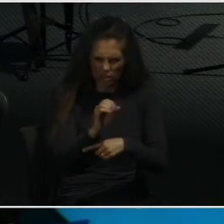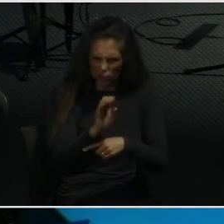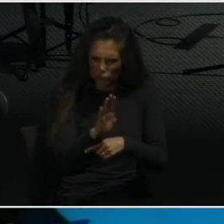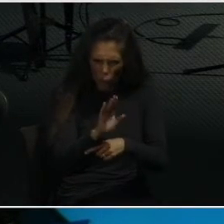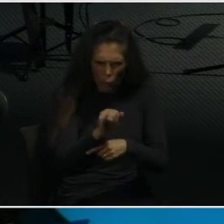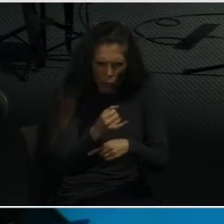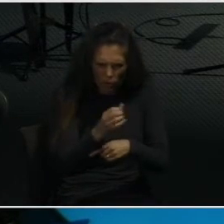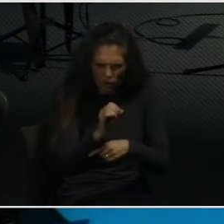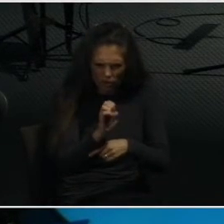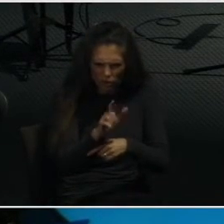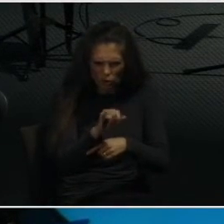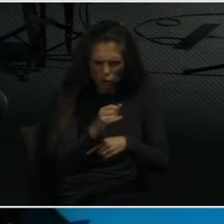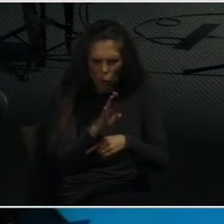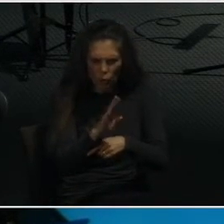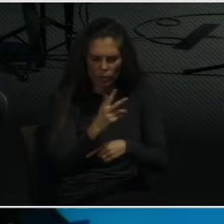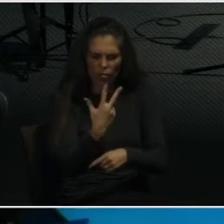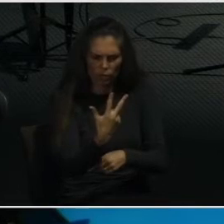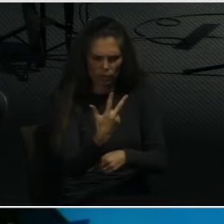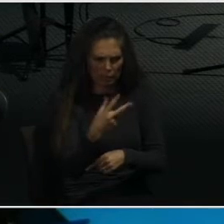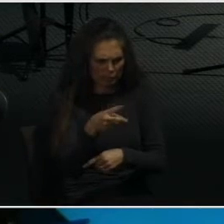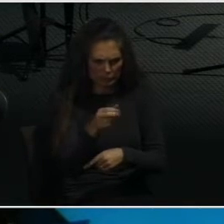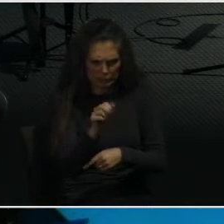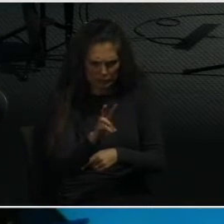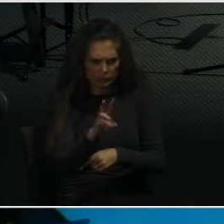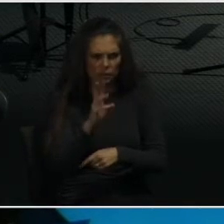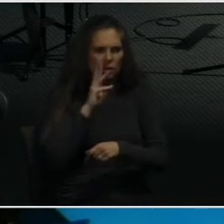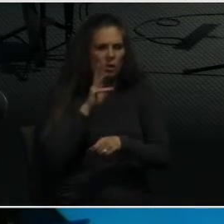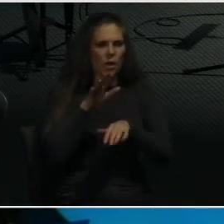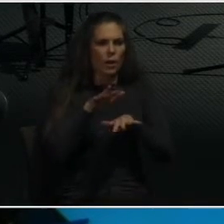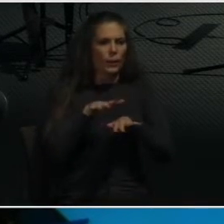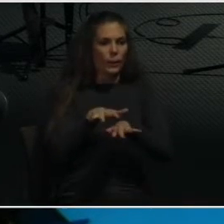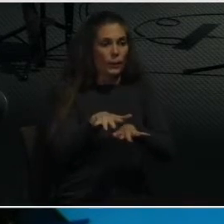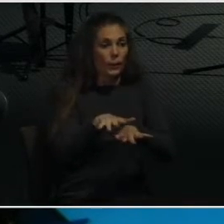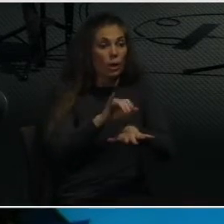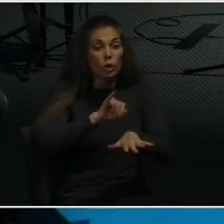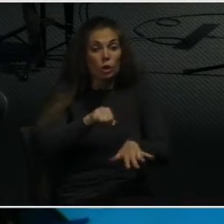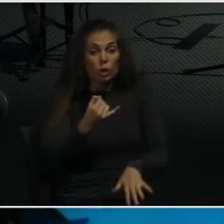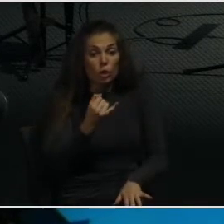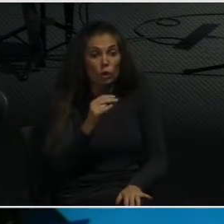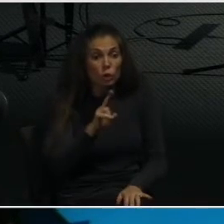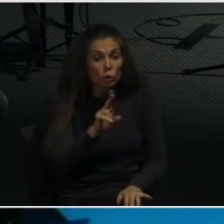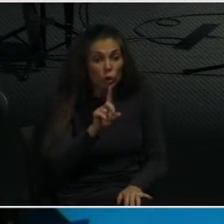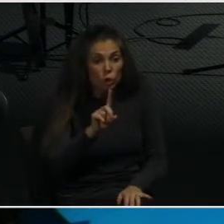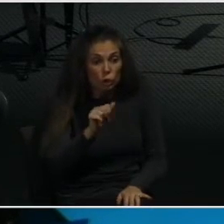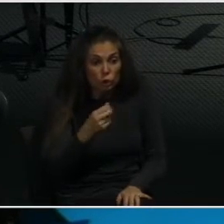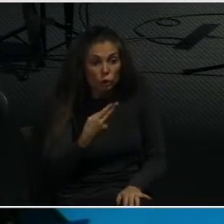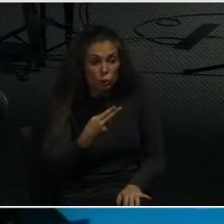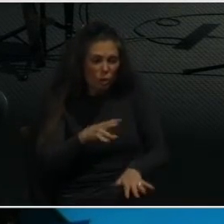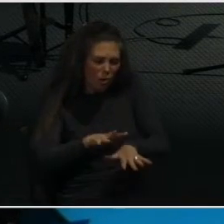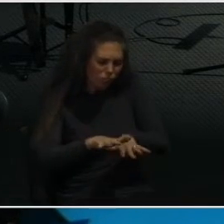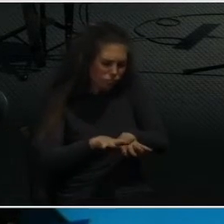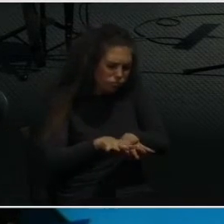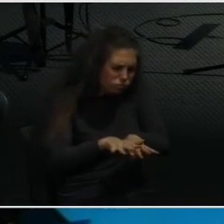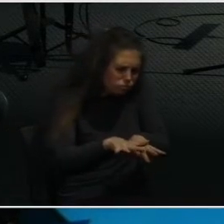with milk, and all the stream beds of Judah shall flow with water. And a fountain shall come